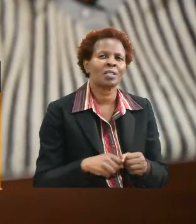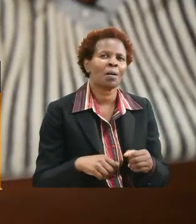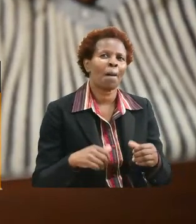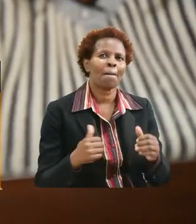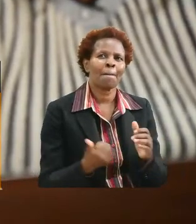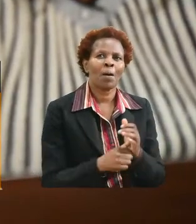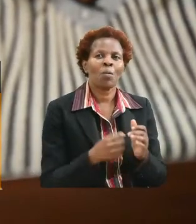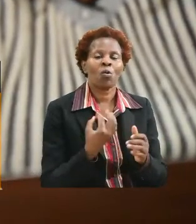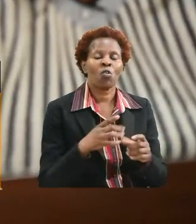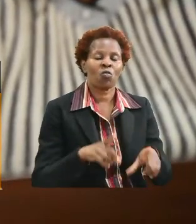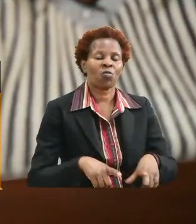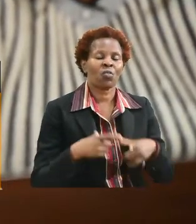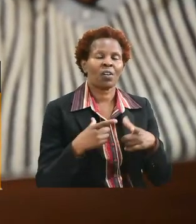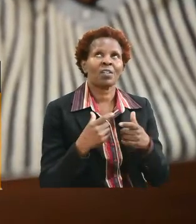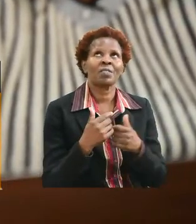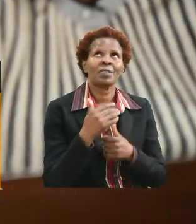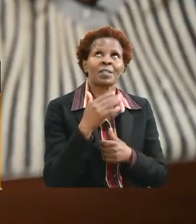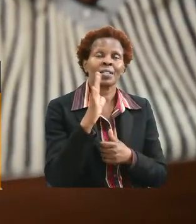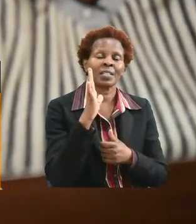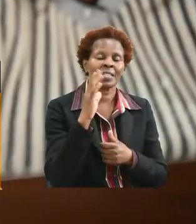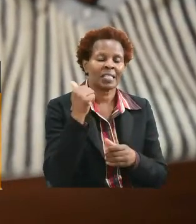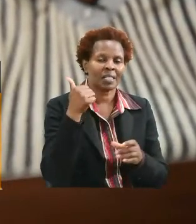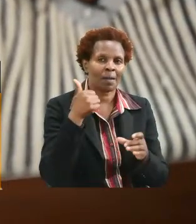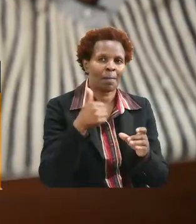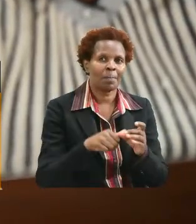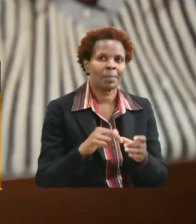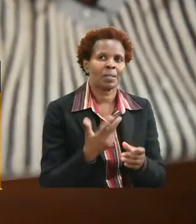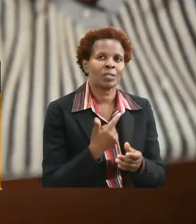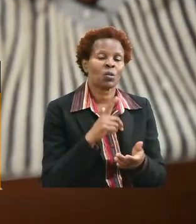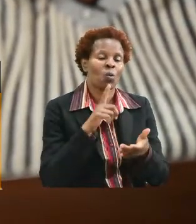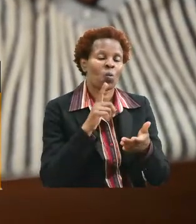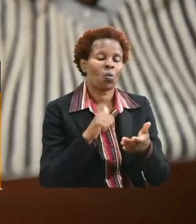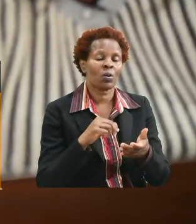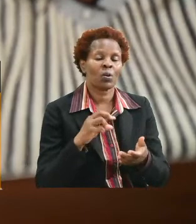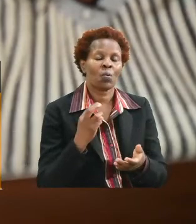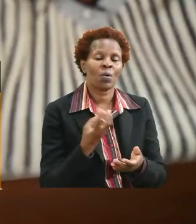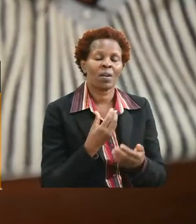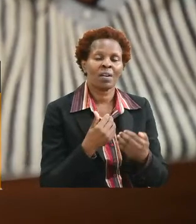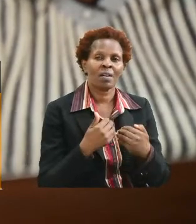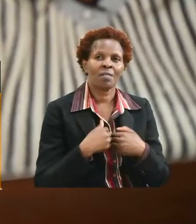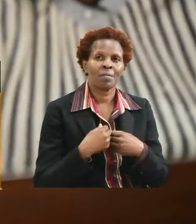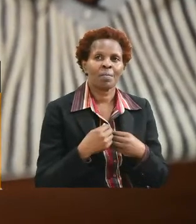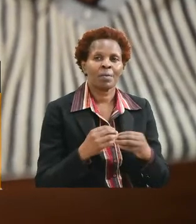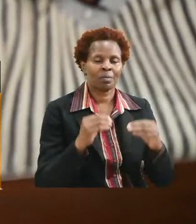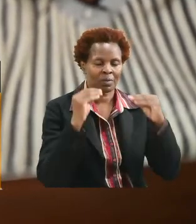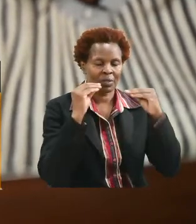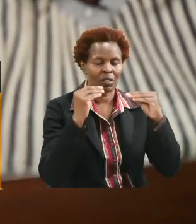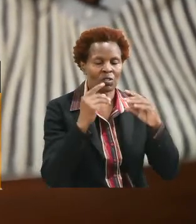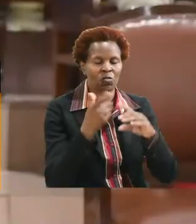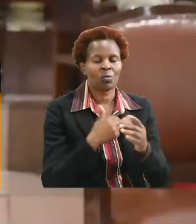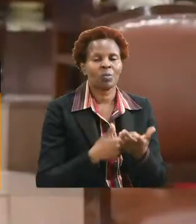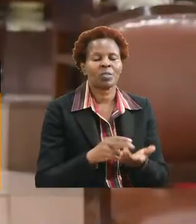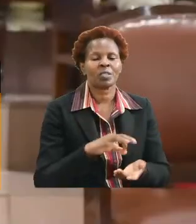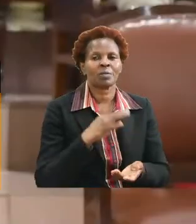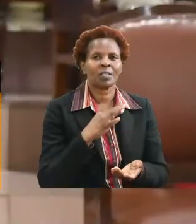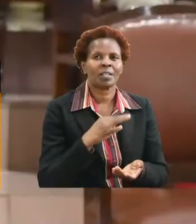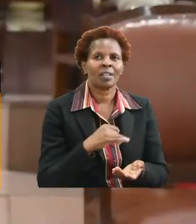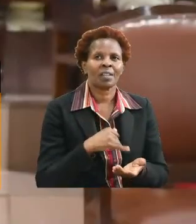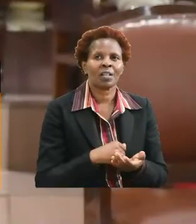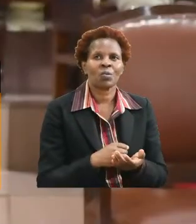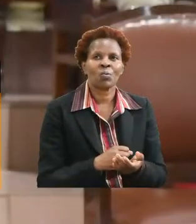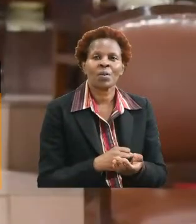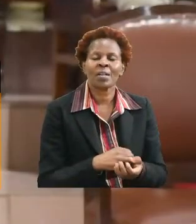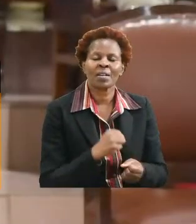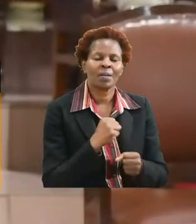life, the Comforter reminds us what we have been taught so that we can be able to